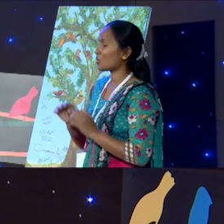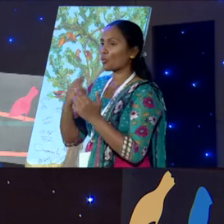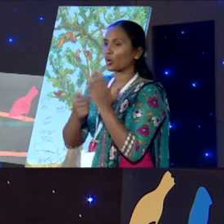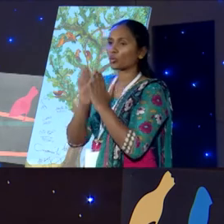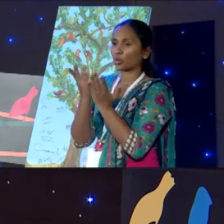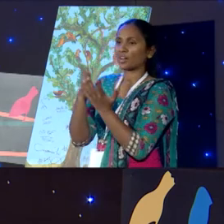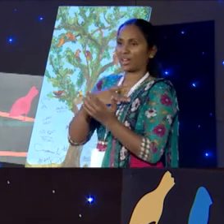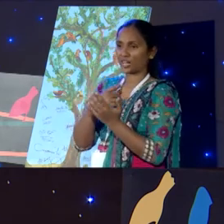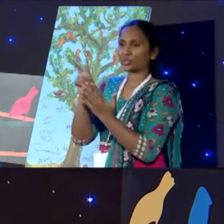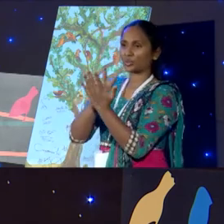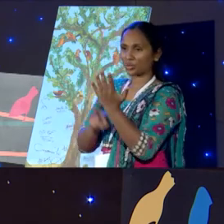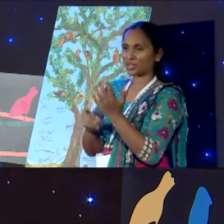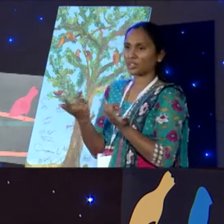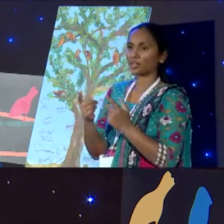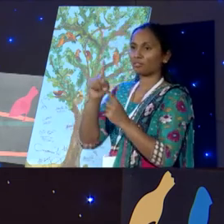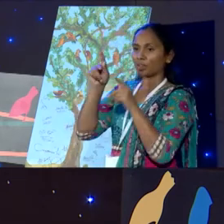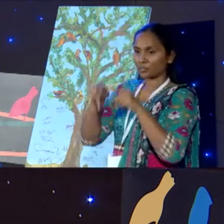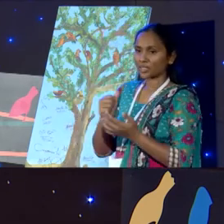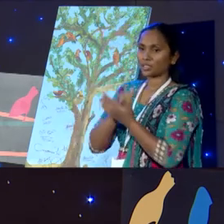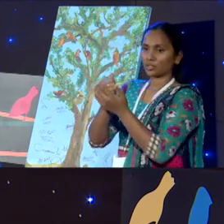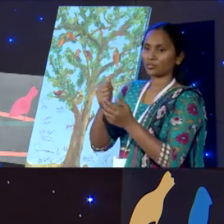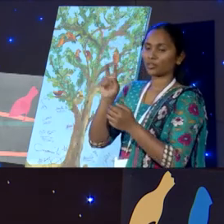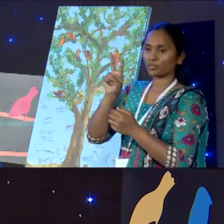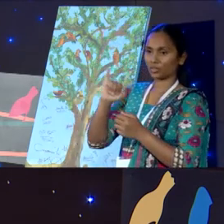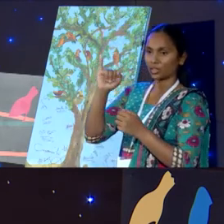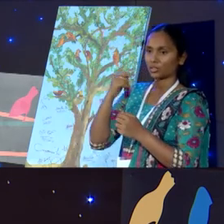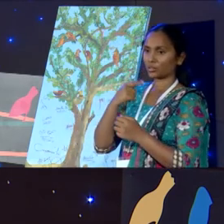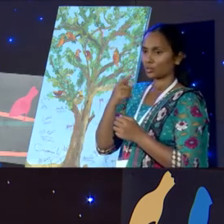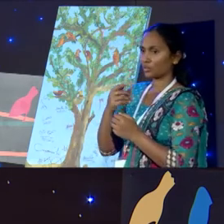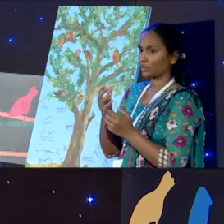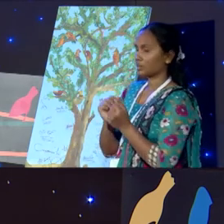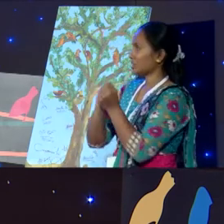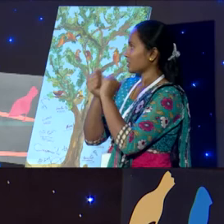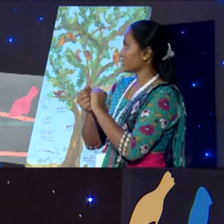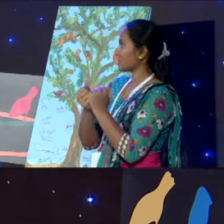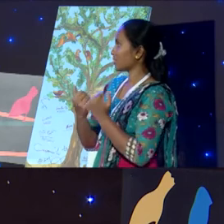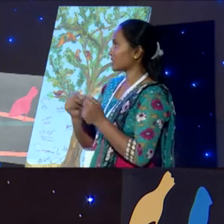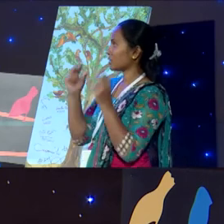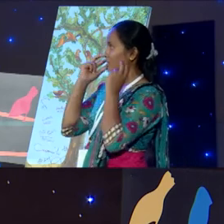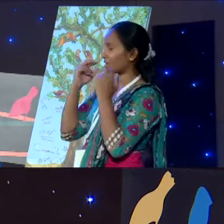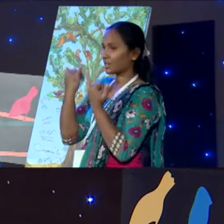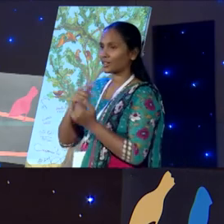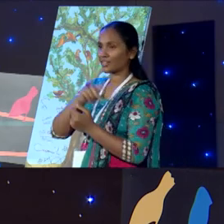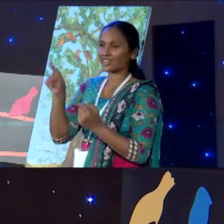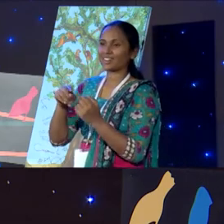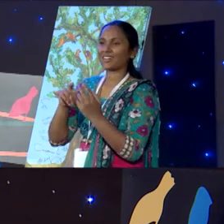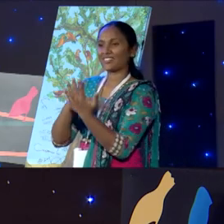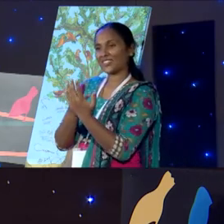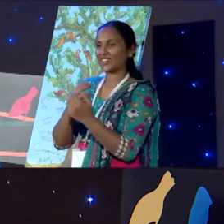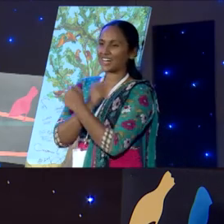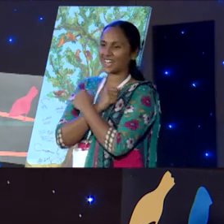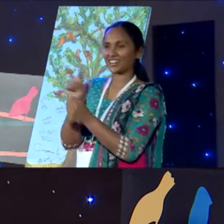one person who's helping a visually impaired girl convert few favorite books to audio. And they're almost going to fall in love, I'm saying.